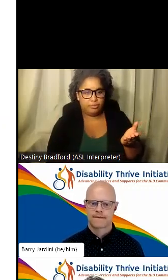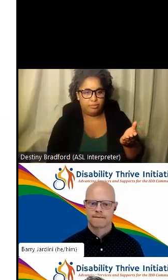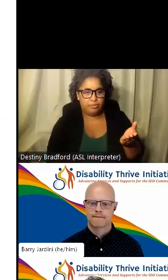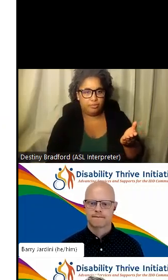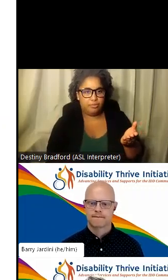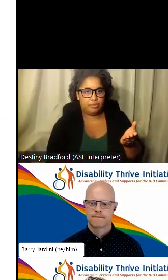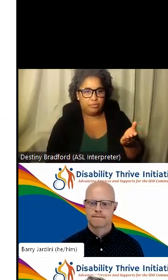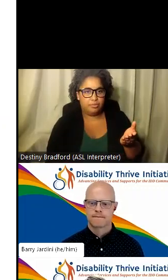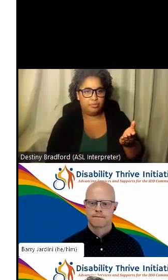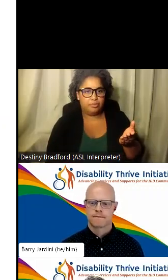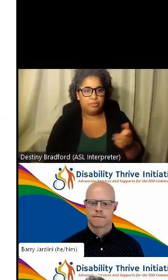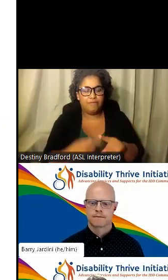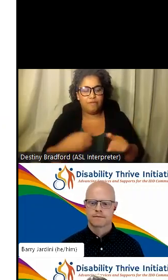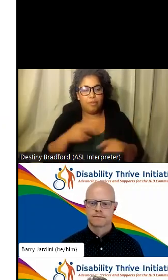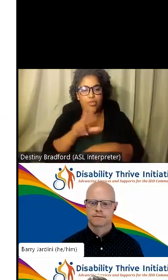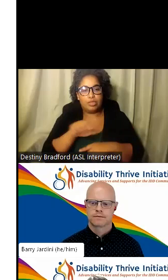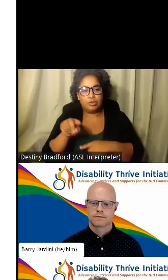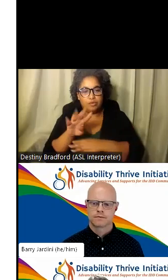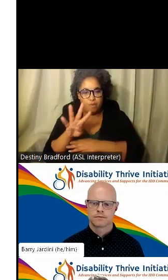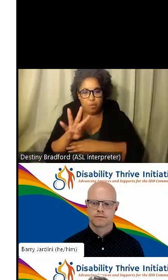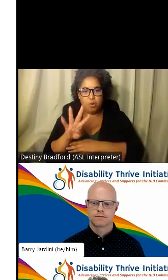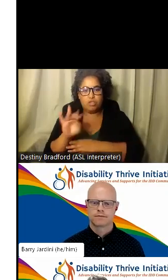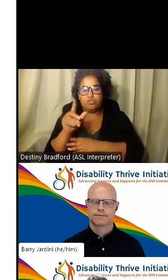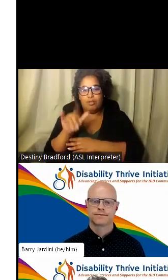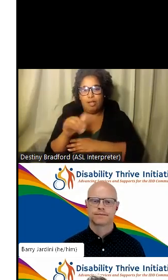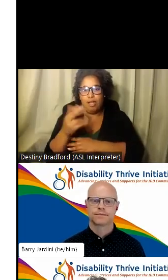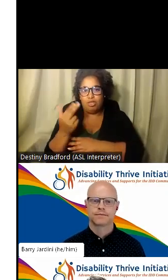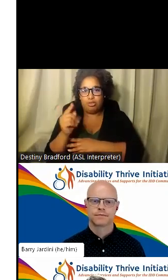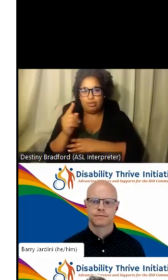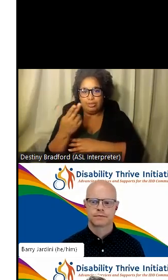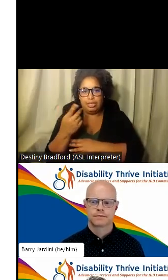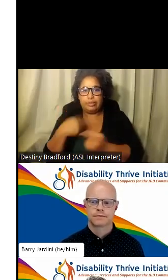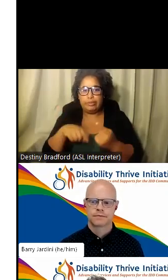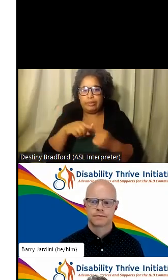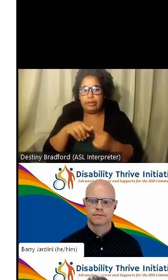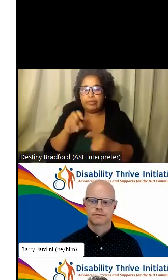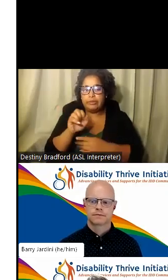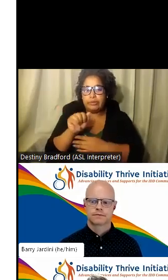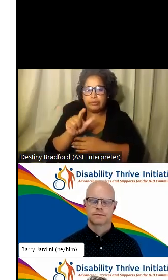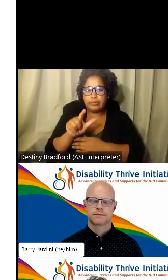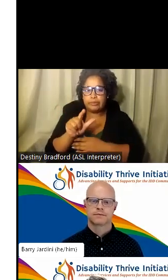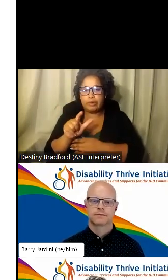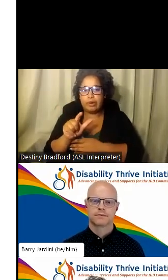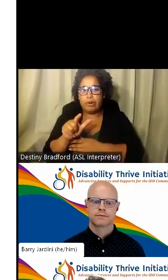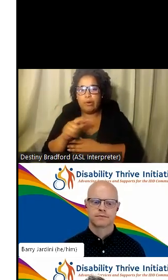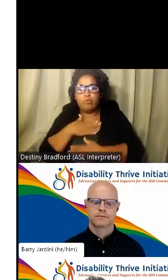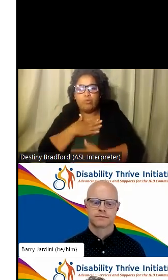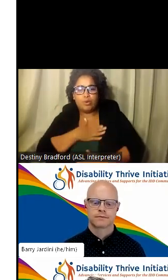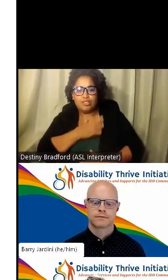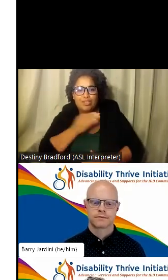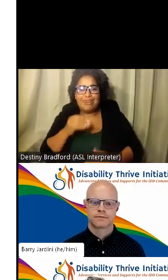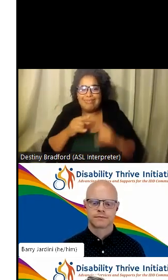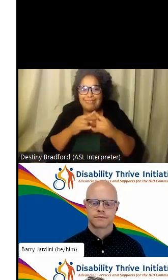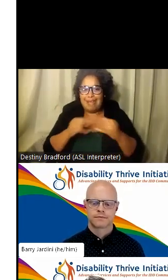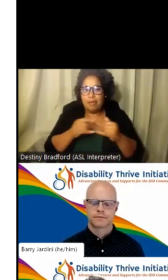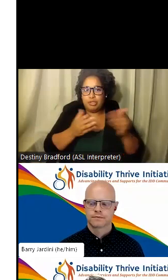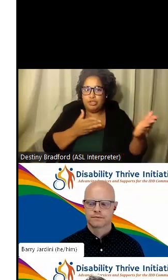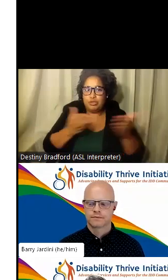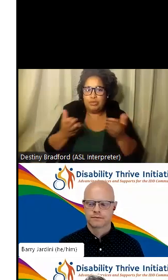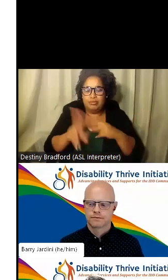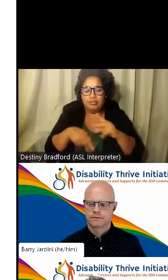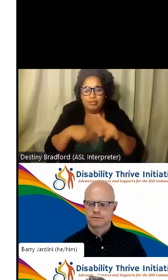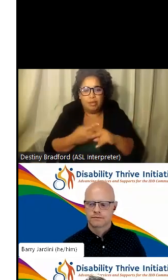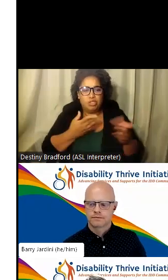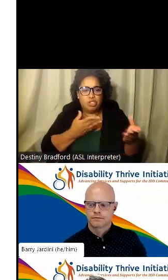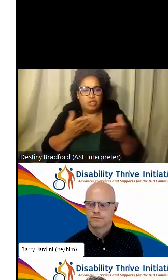13th from 3 to 4, and this topic is on social recreation and camp services. These are services that